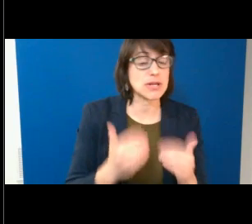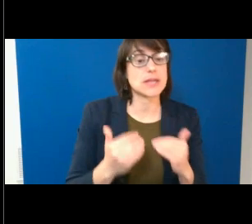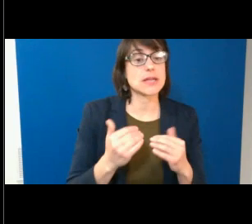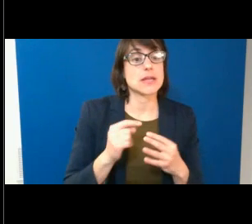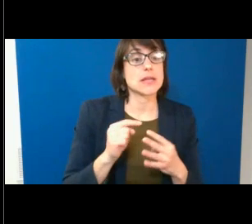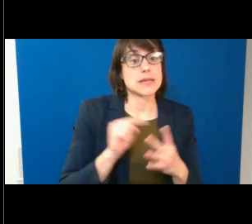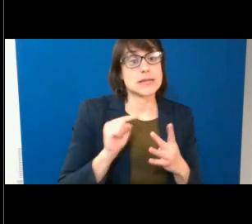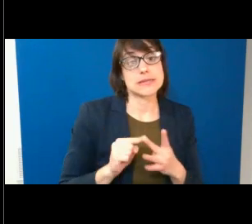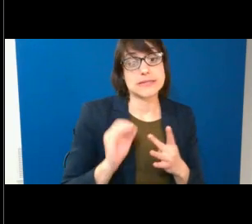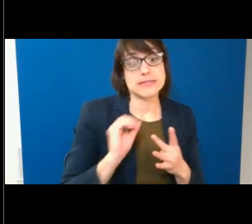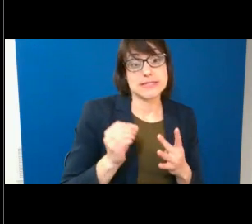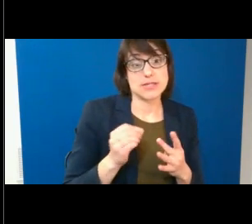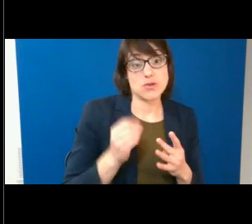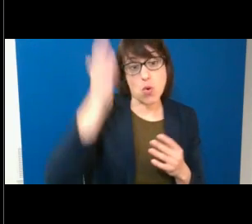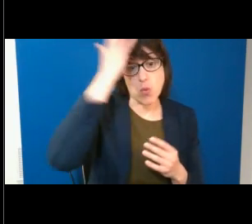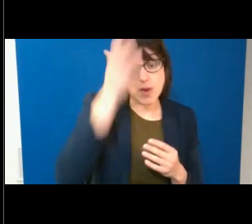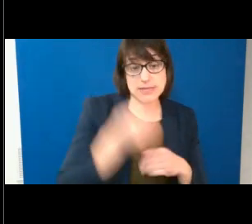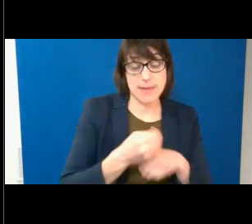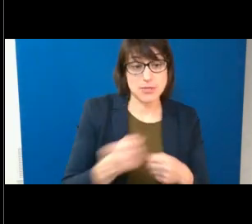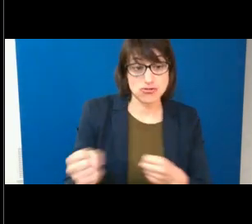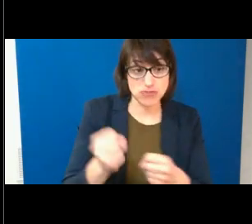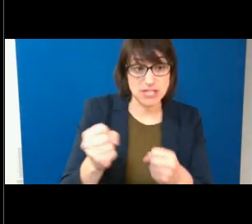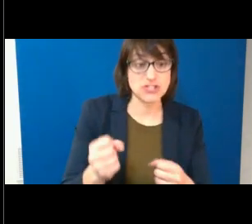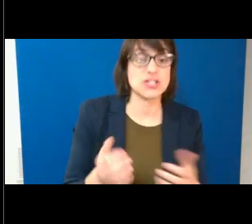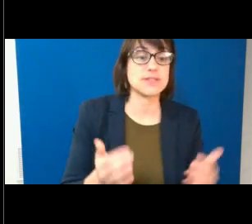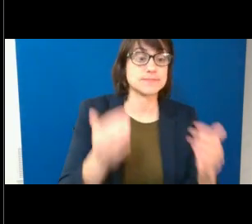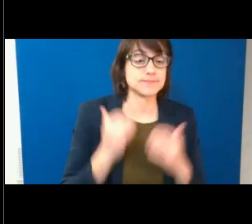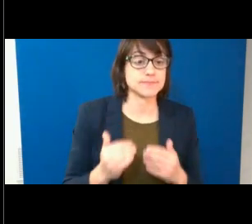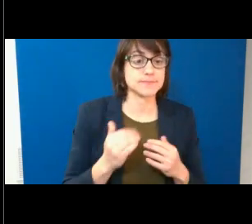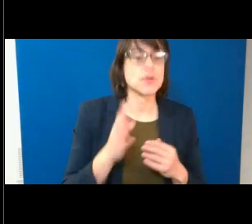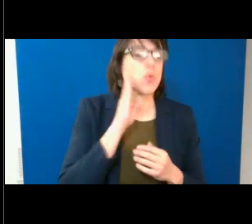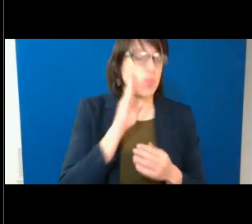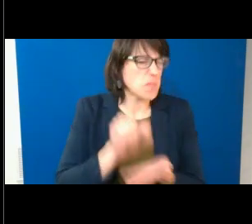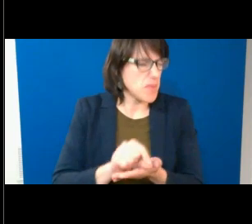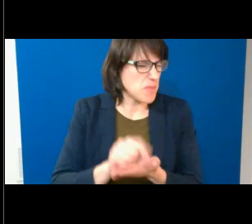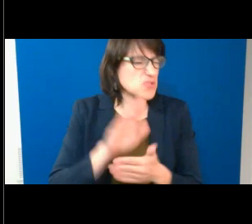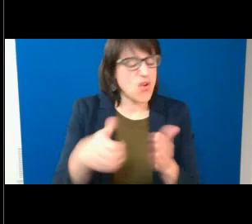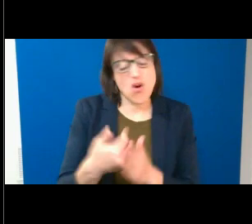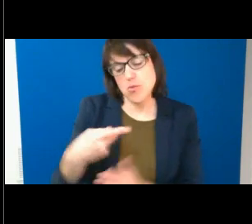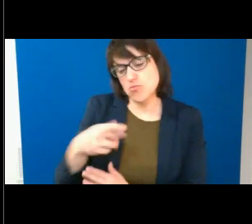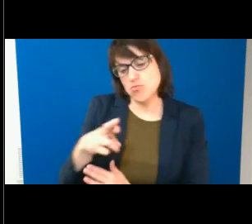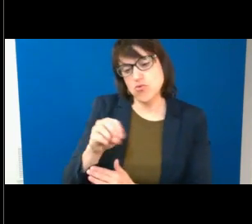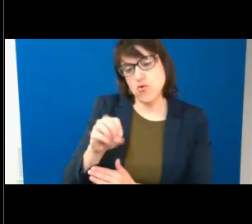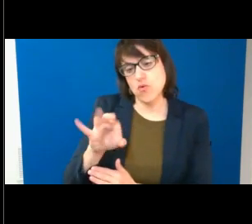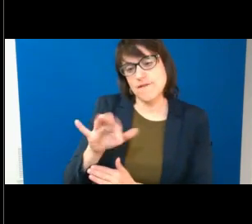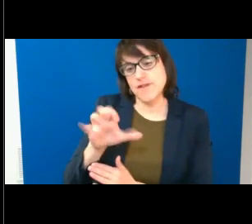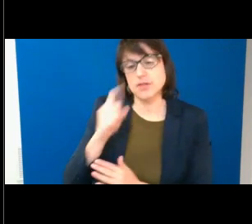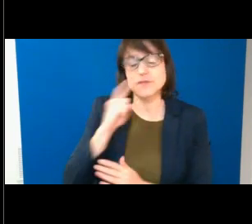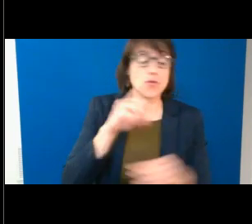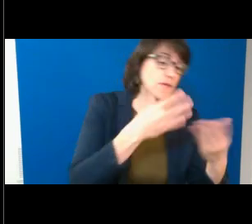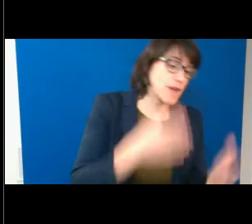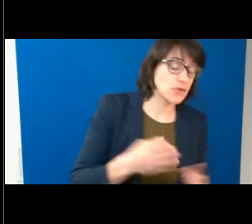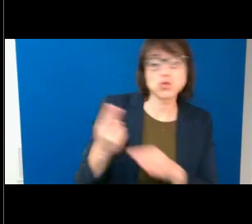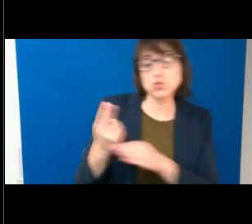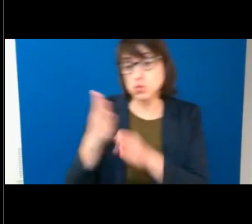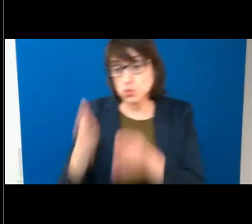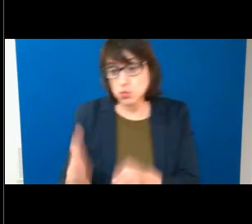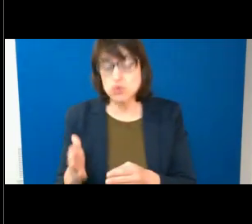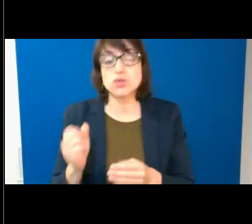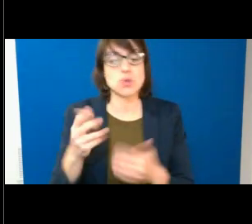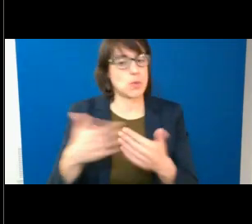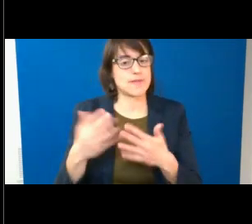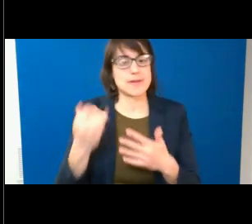for our top priority projects. We're also going to publish all of those profiles for providers and users so that even if they're not a part of that final